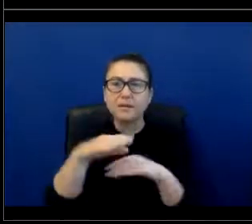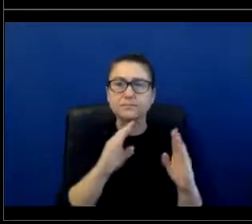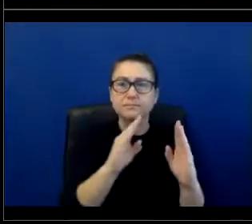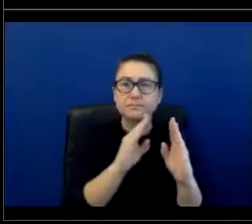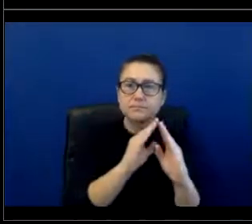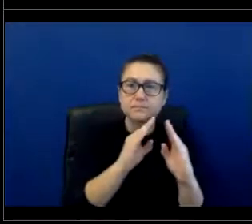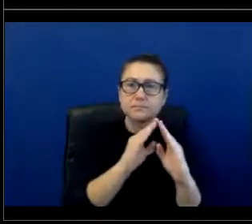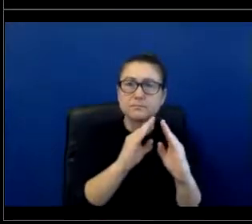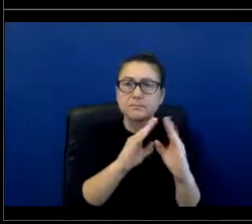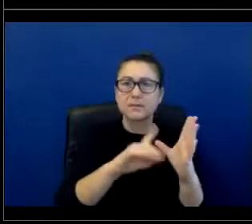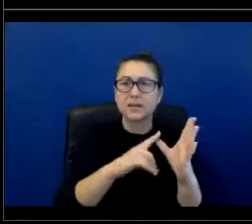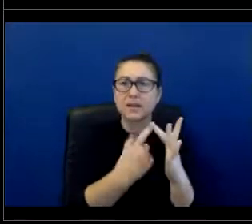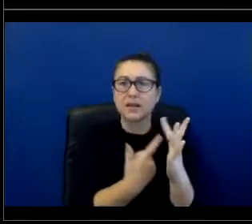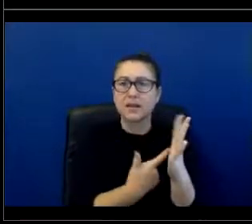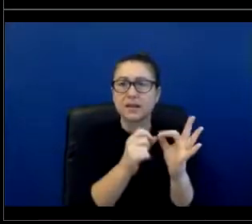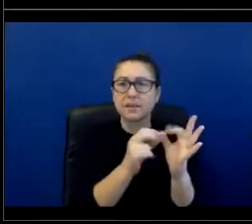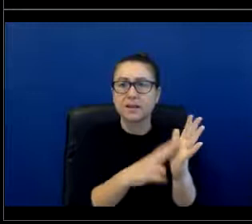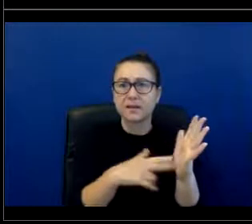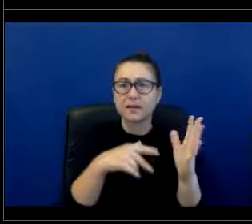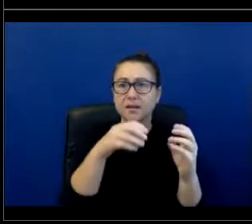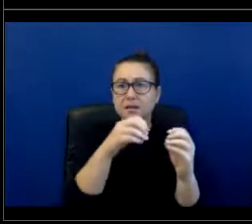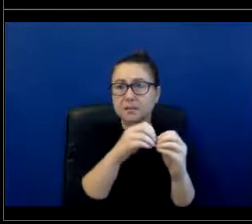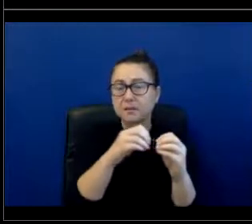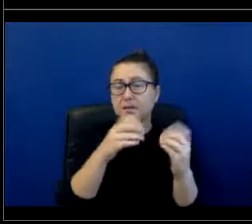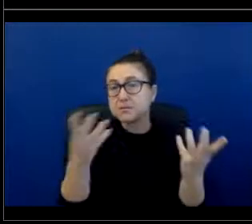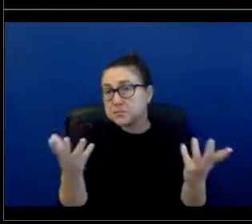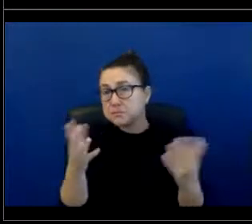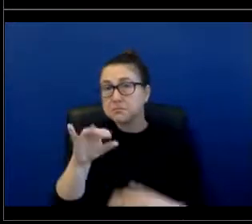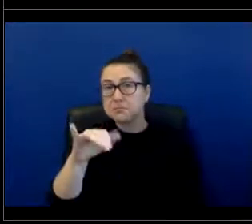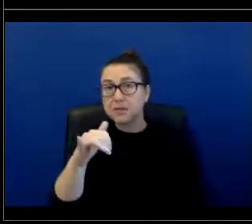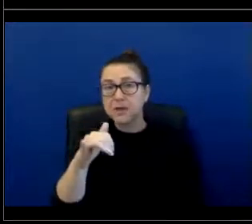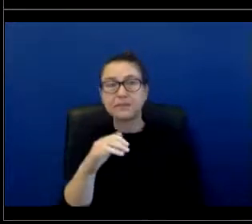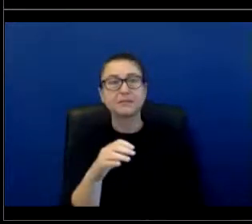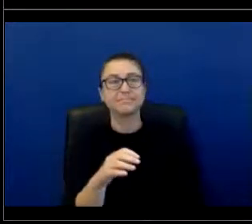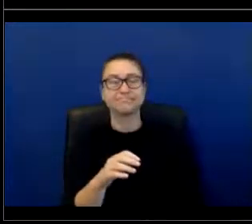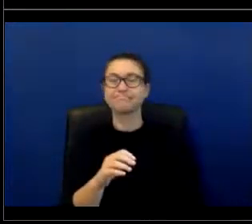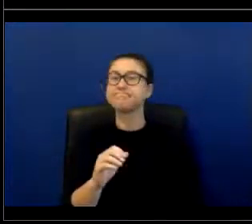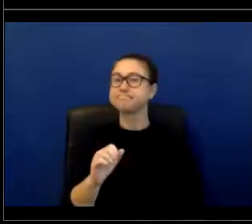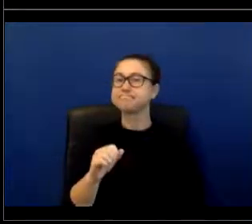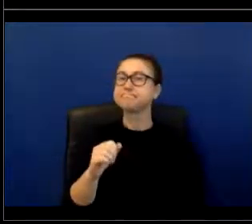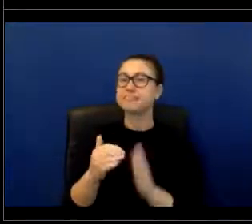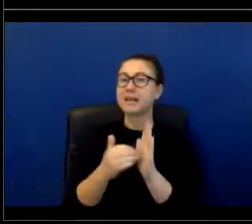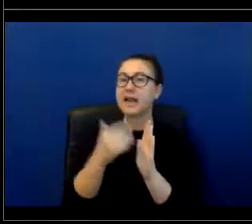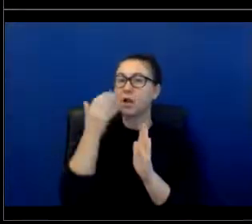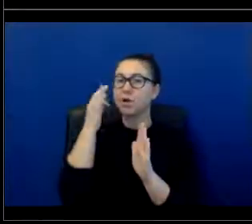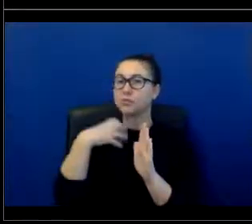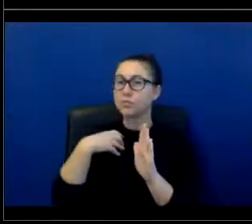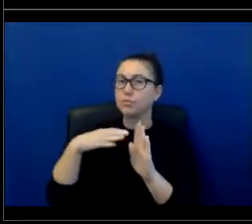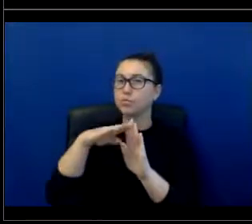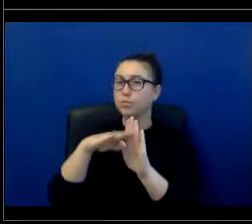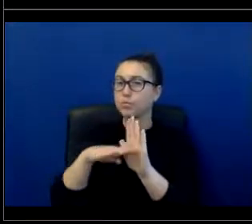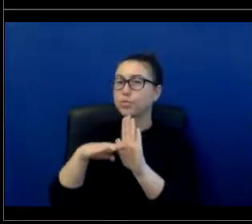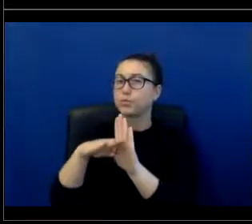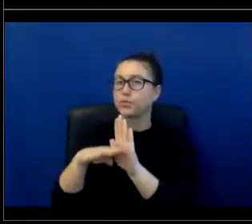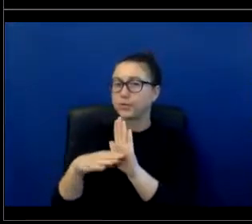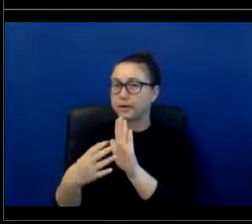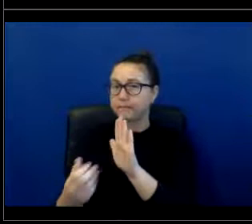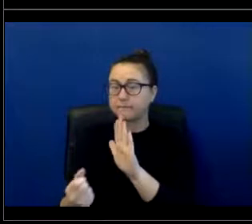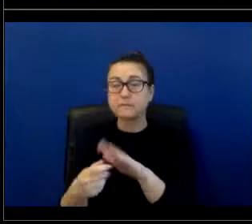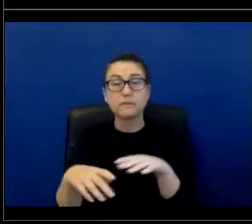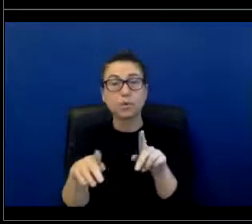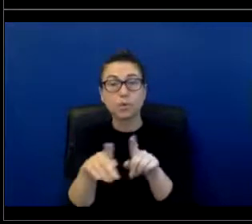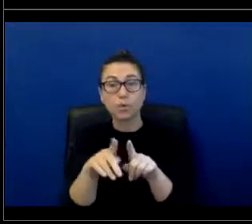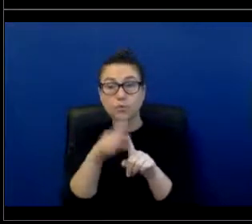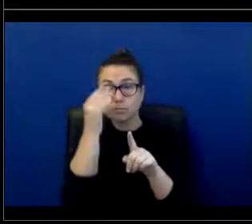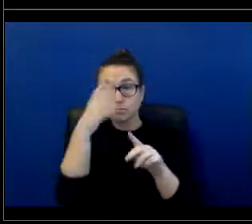your particular area. Yeah, more and more, I think. And also on this slide, there's a little